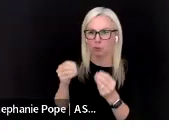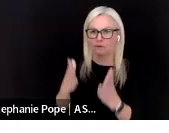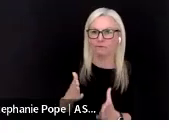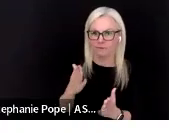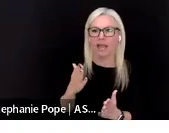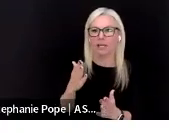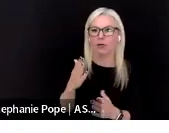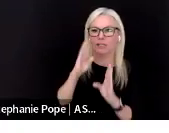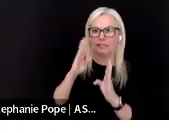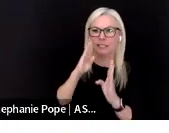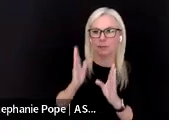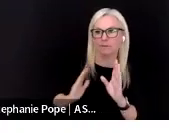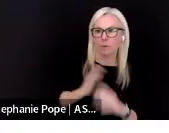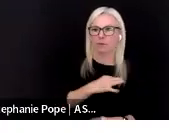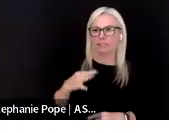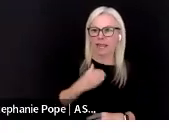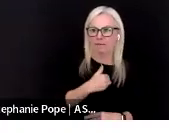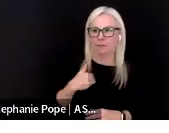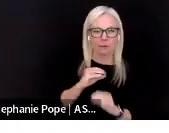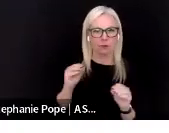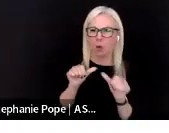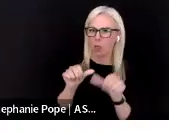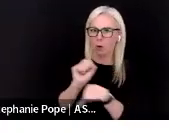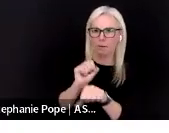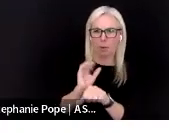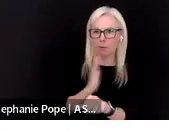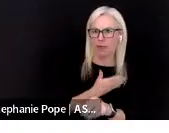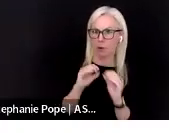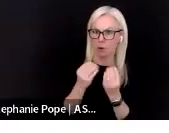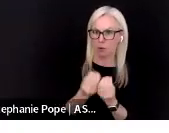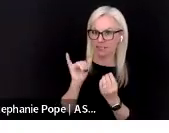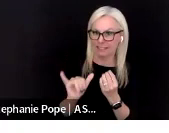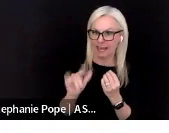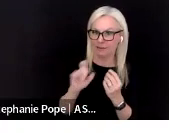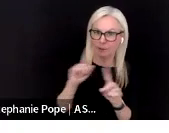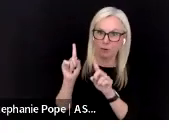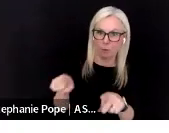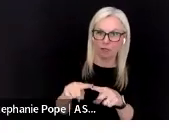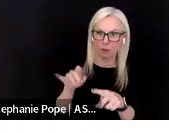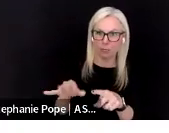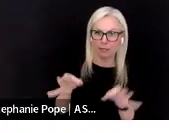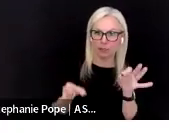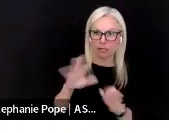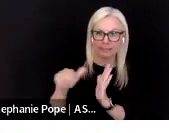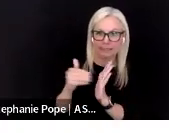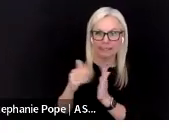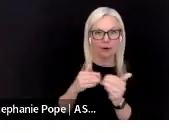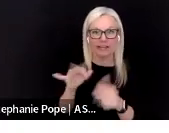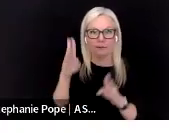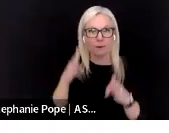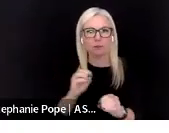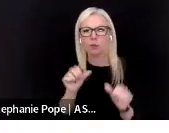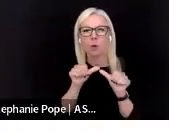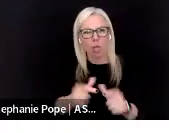former staff member that is no longer employed with our organization, does that need to be reported to the Justice Center, even if the person is no